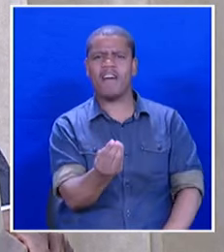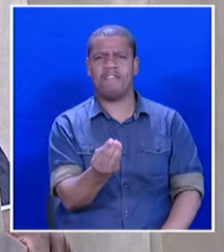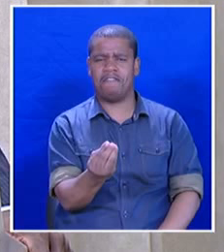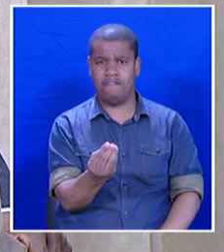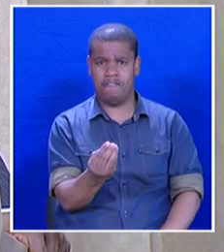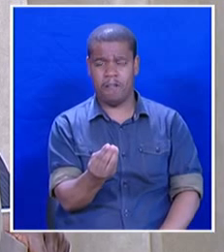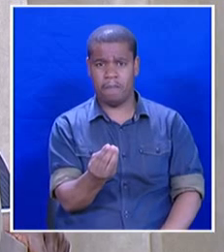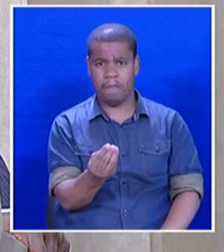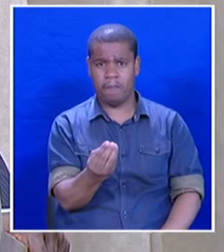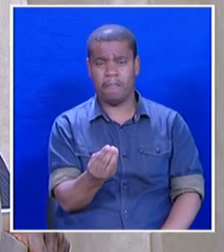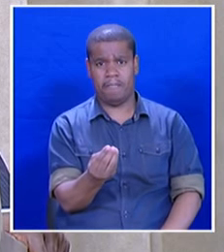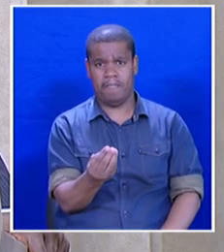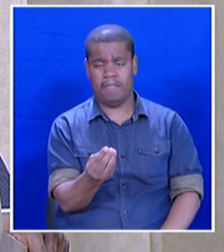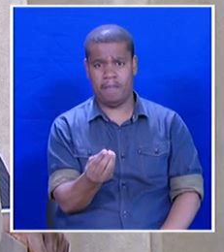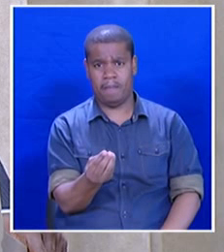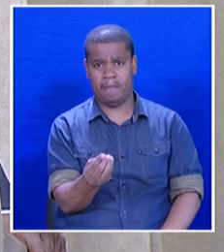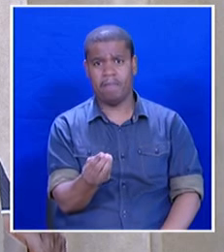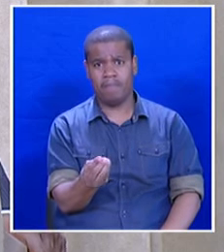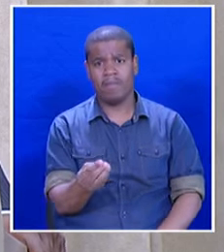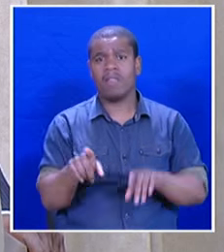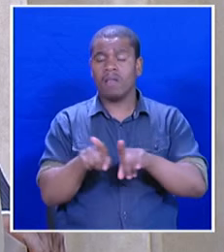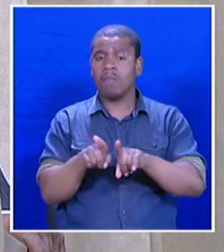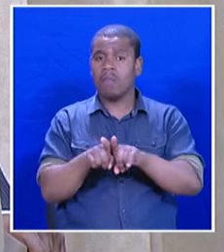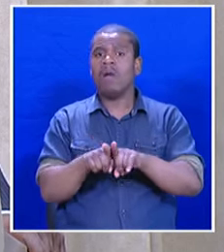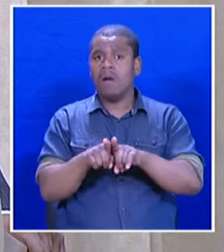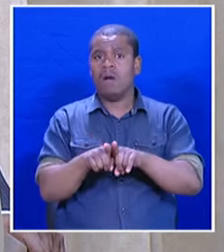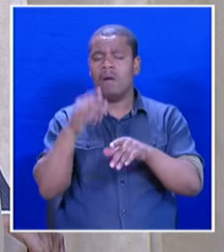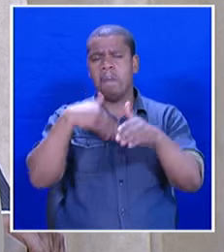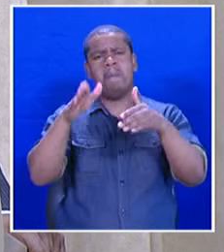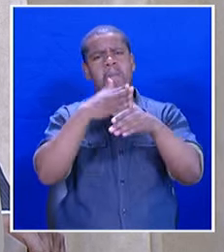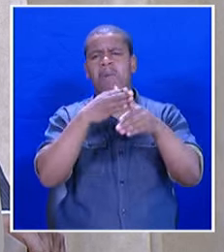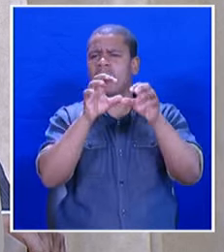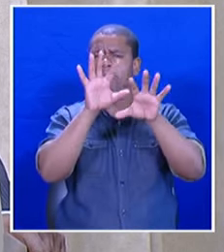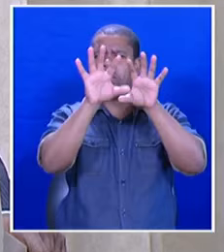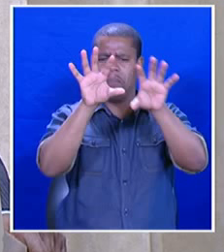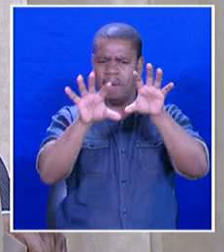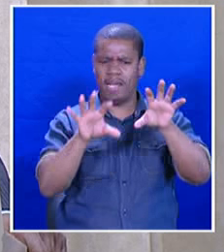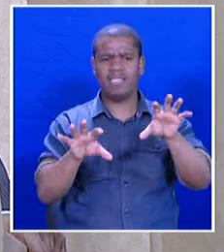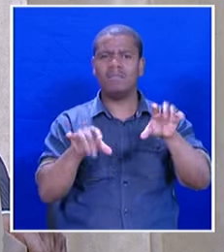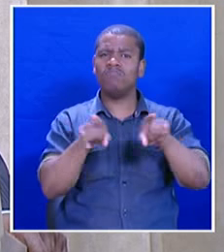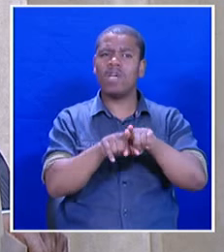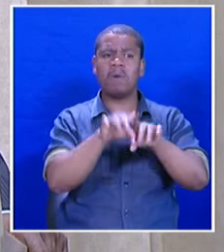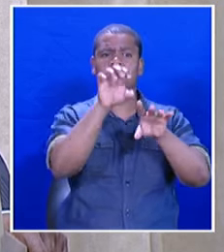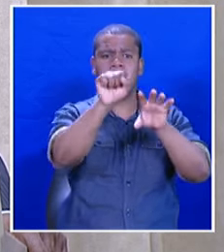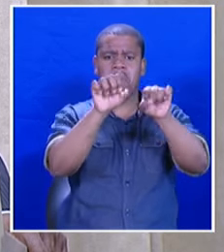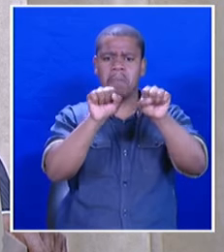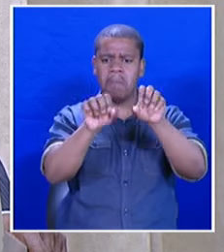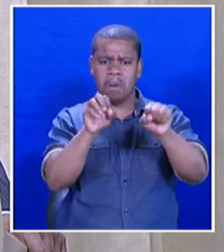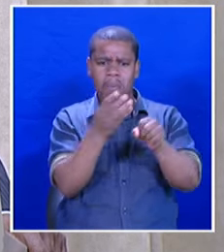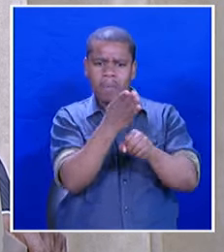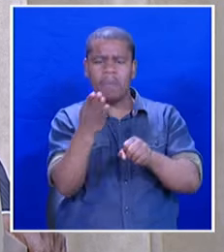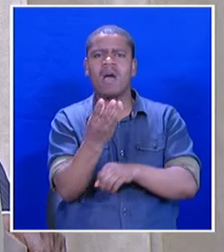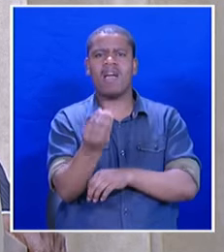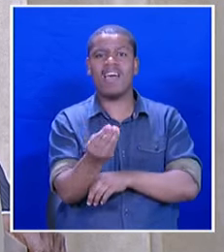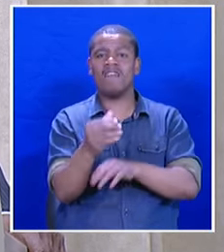and we occupy pride of place, not only on the African continent, at the AU.